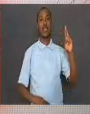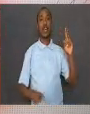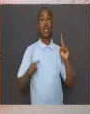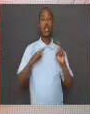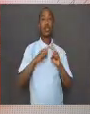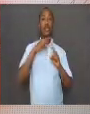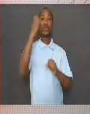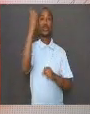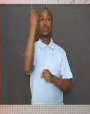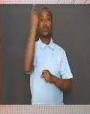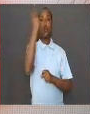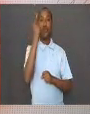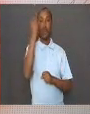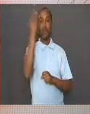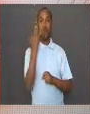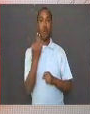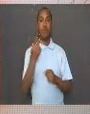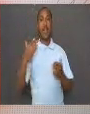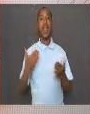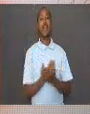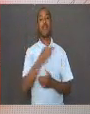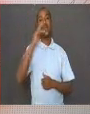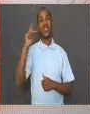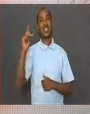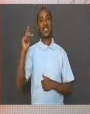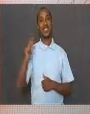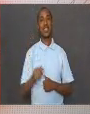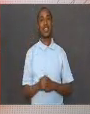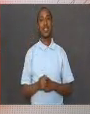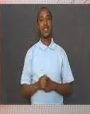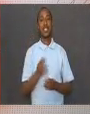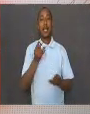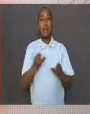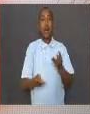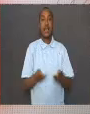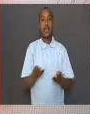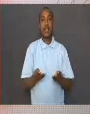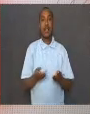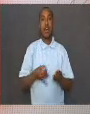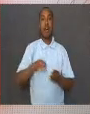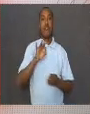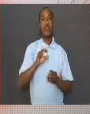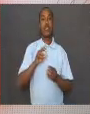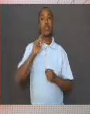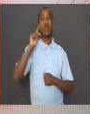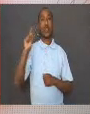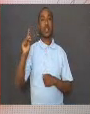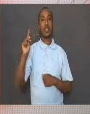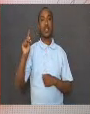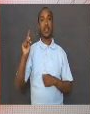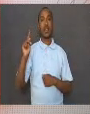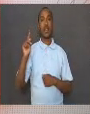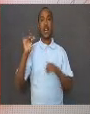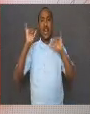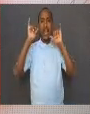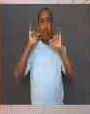reactants to form a new product, the mass of the